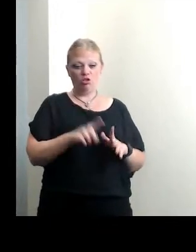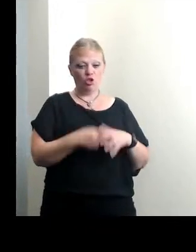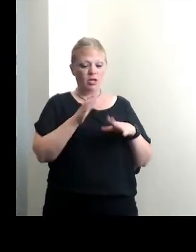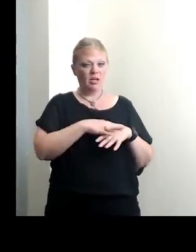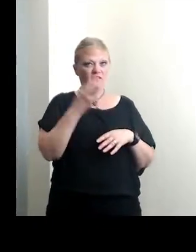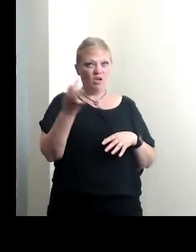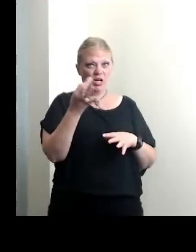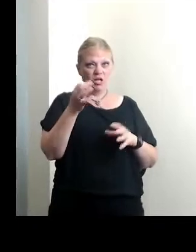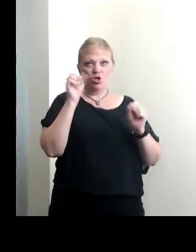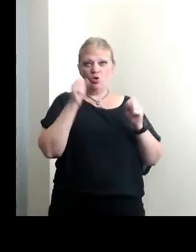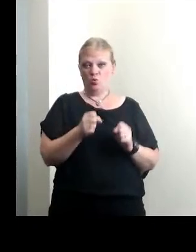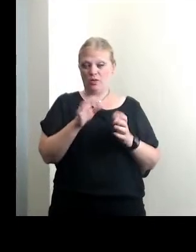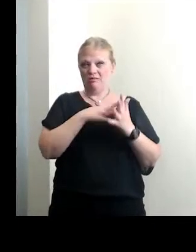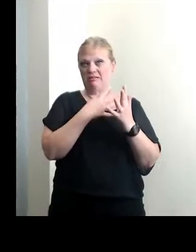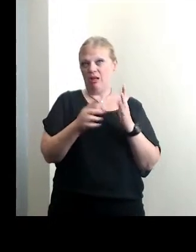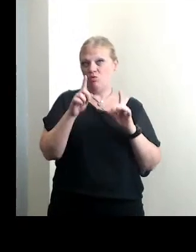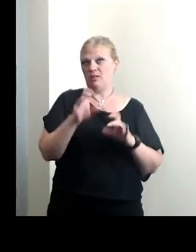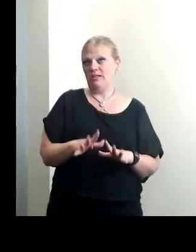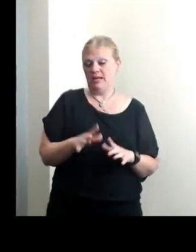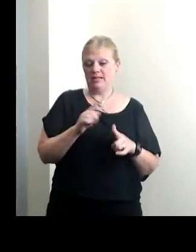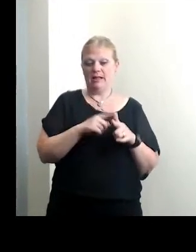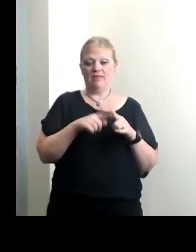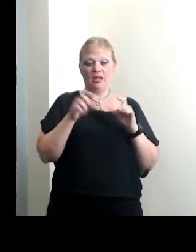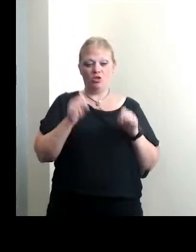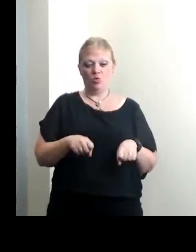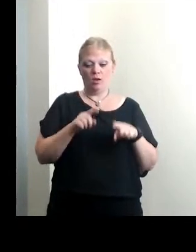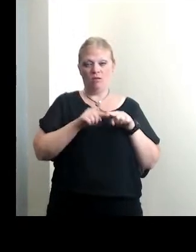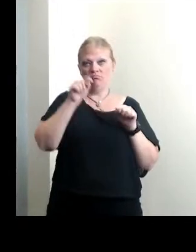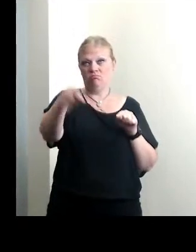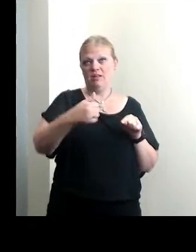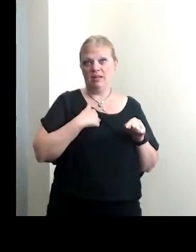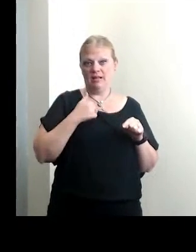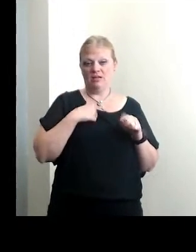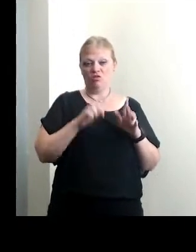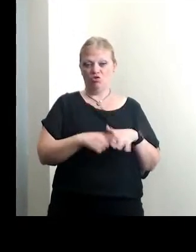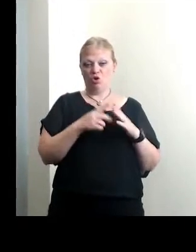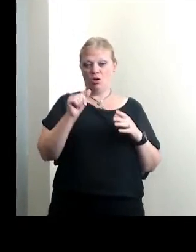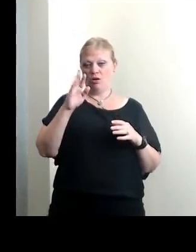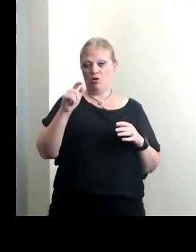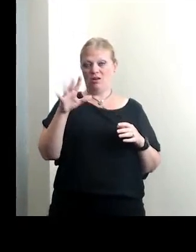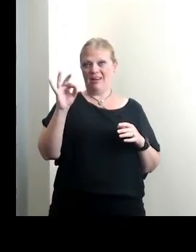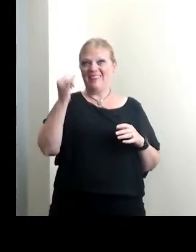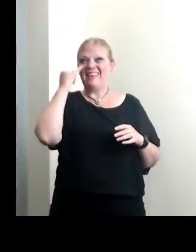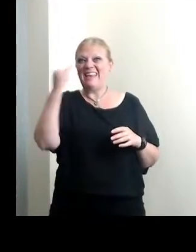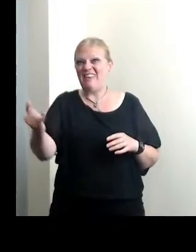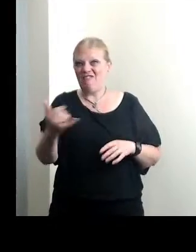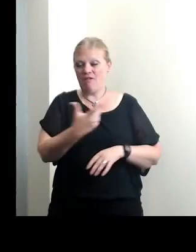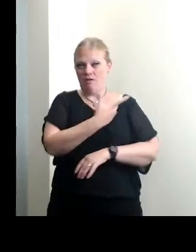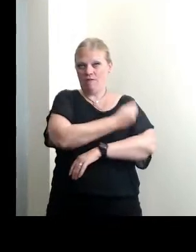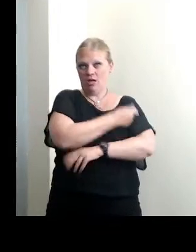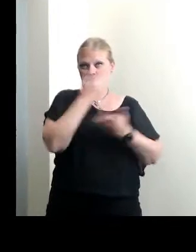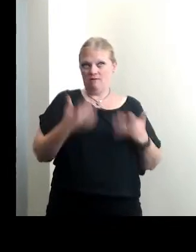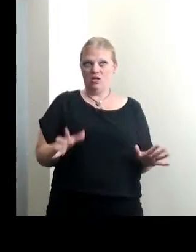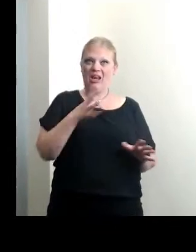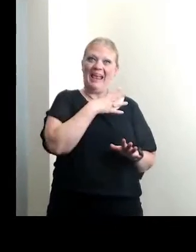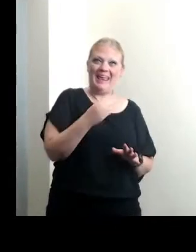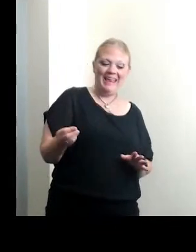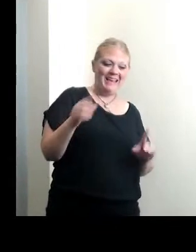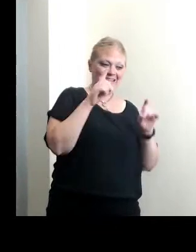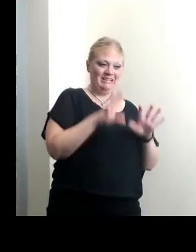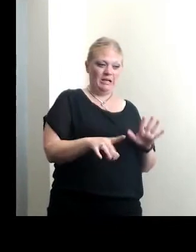Friday, to schedule the test so that you can cross the border effective on August 9th if you're vaccinated and you test negative.